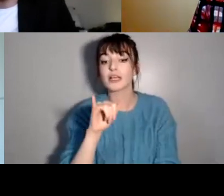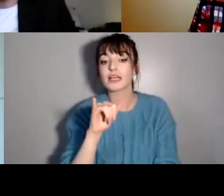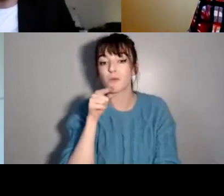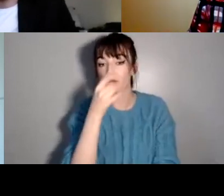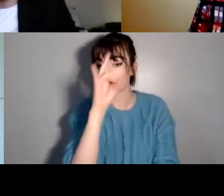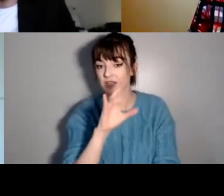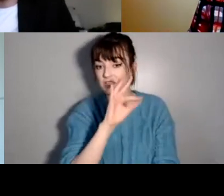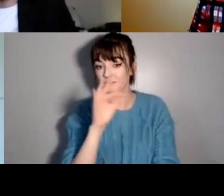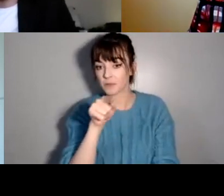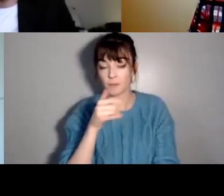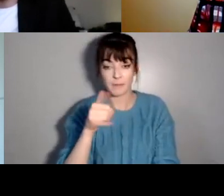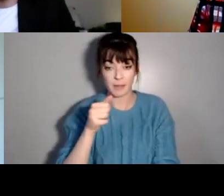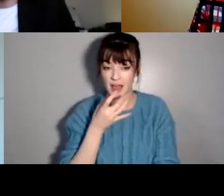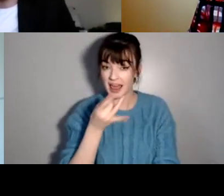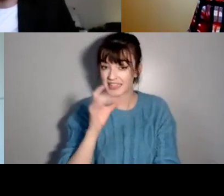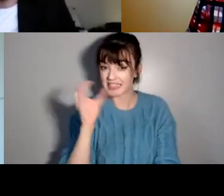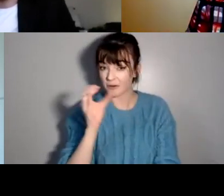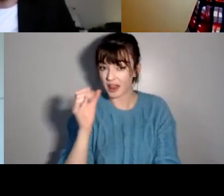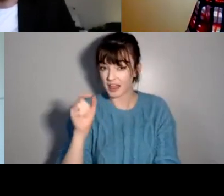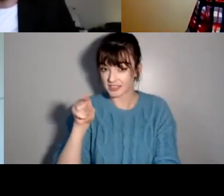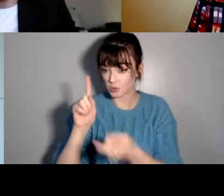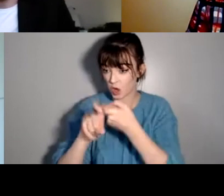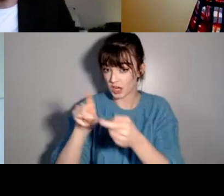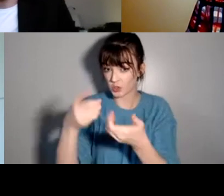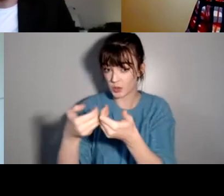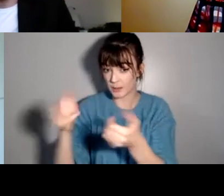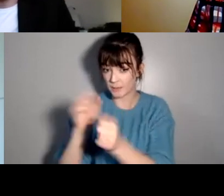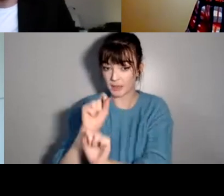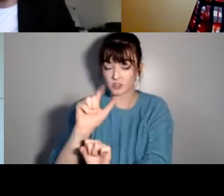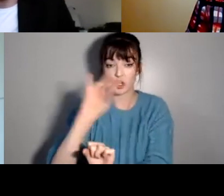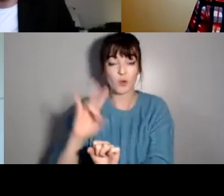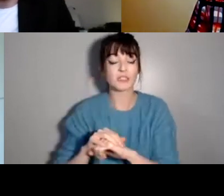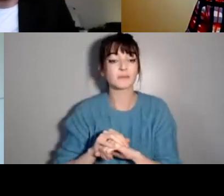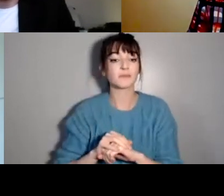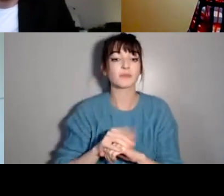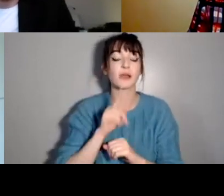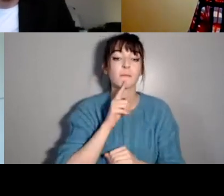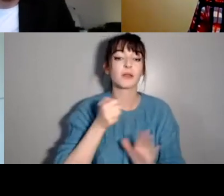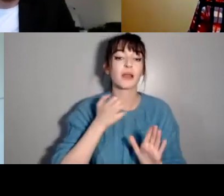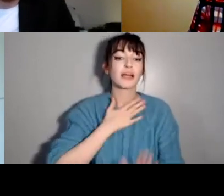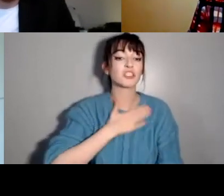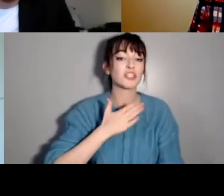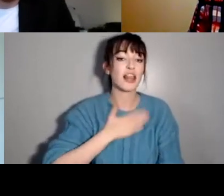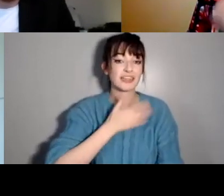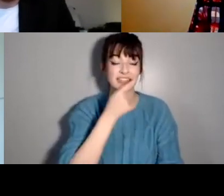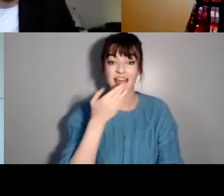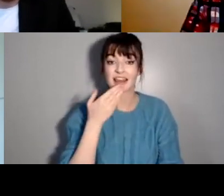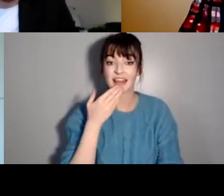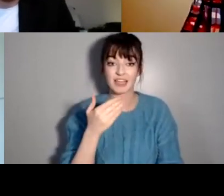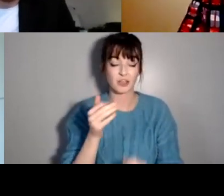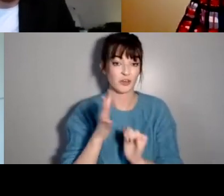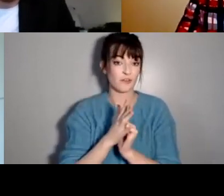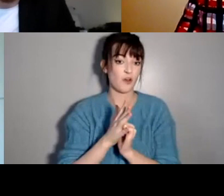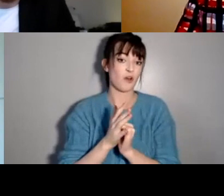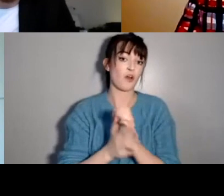ask Caroline to follow up with you separately on that. But I'd just like to just thank our